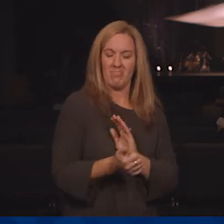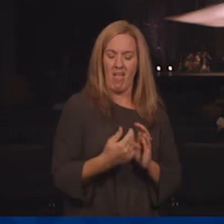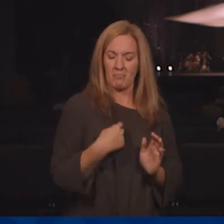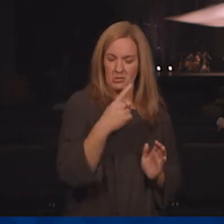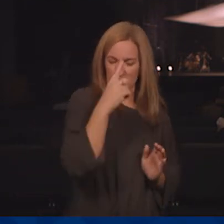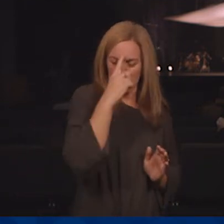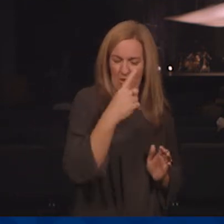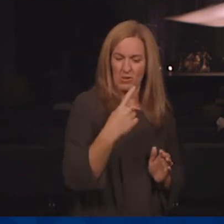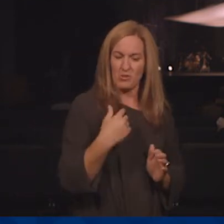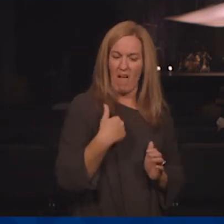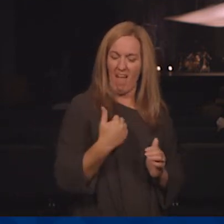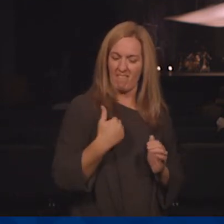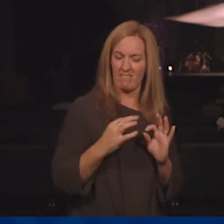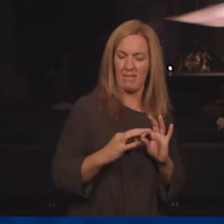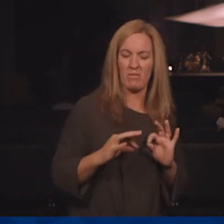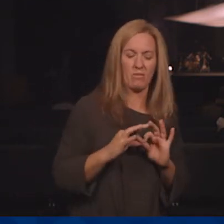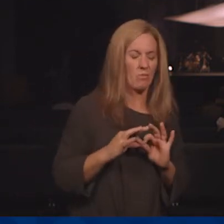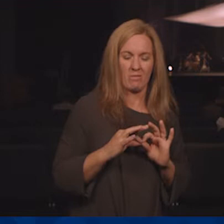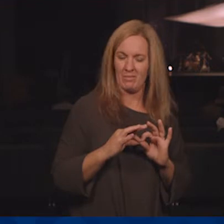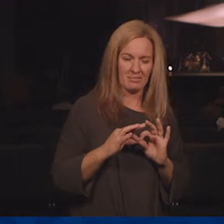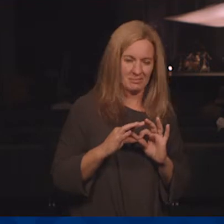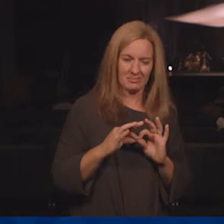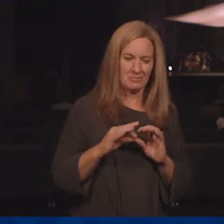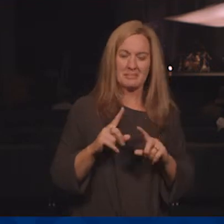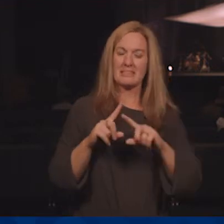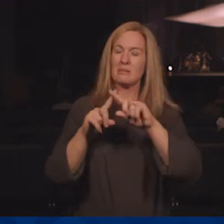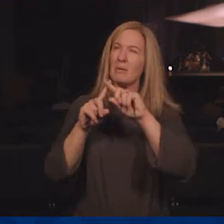Would you remind us that we're dependent on you?